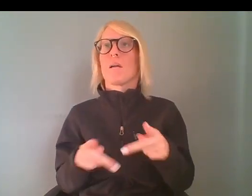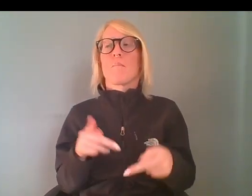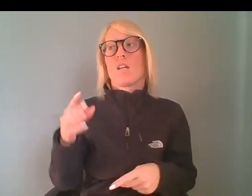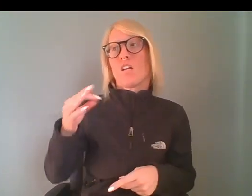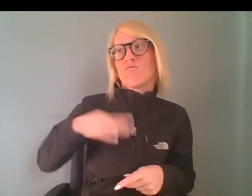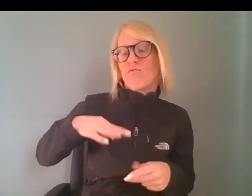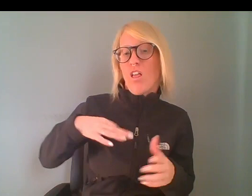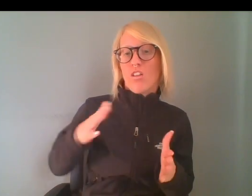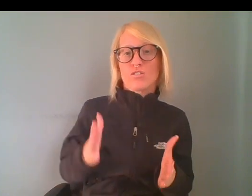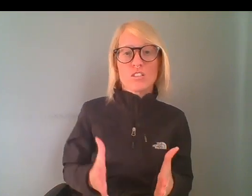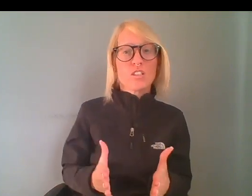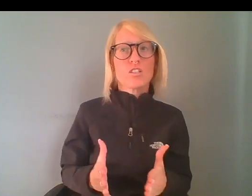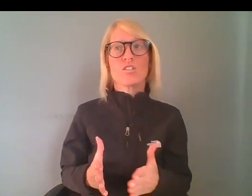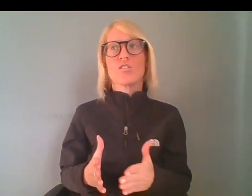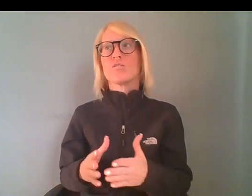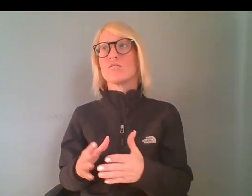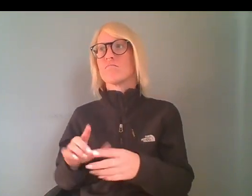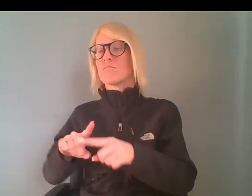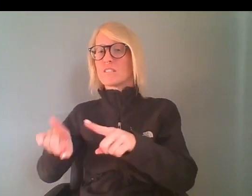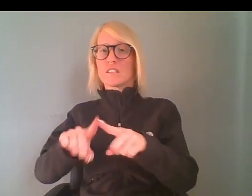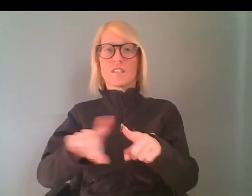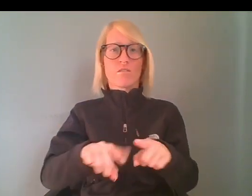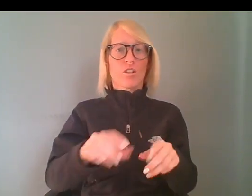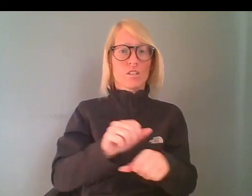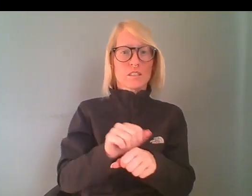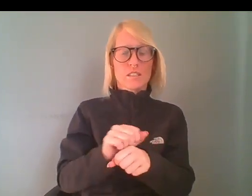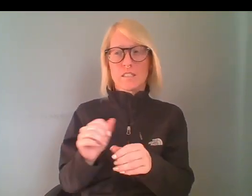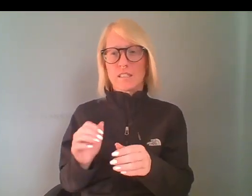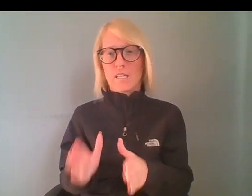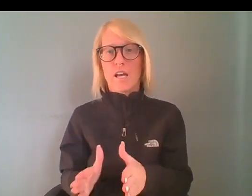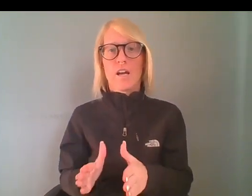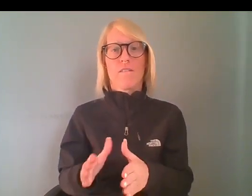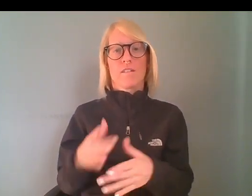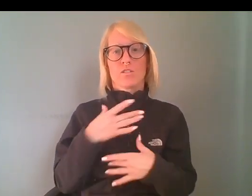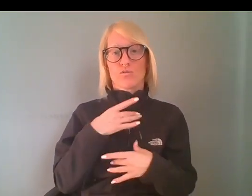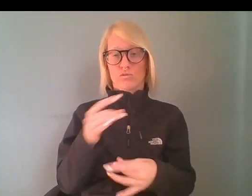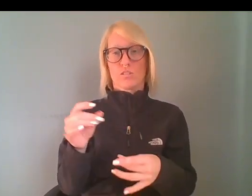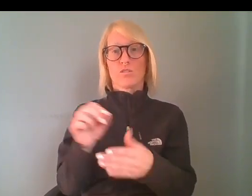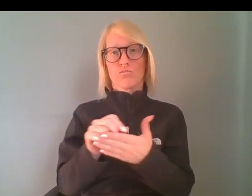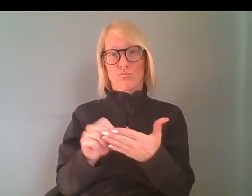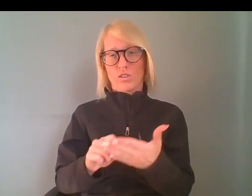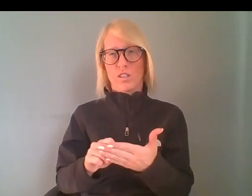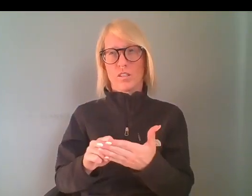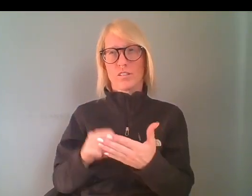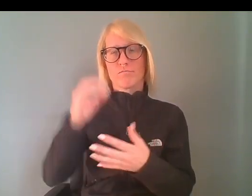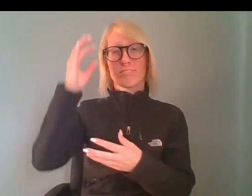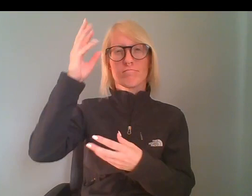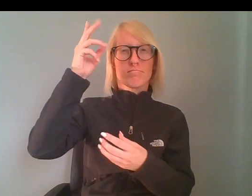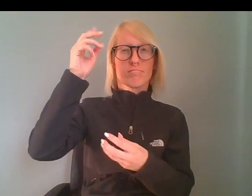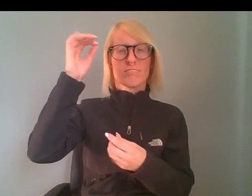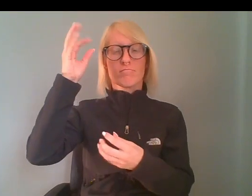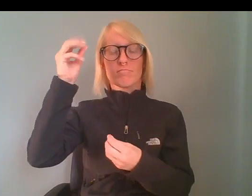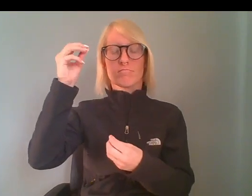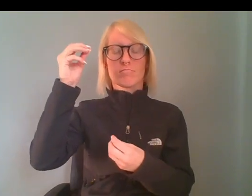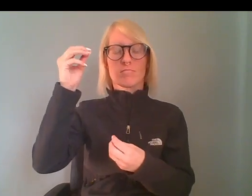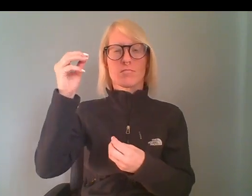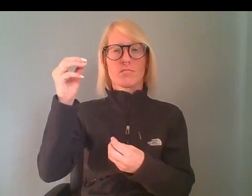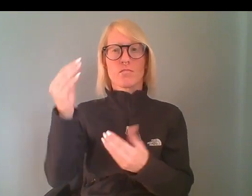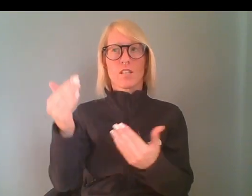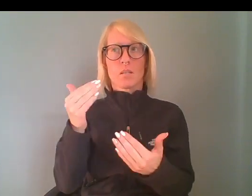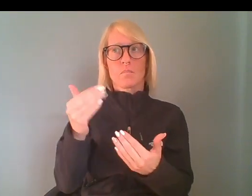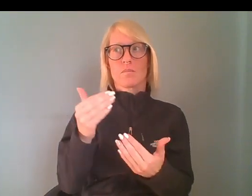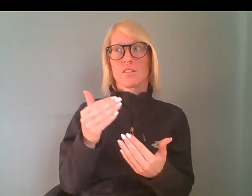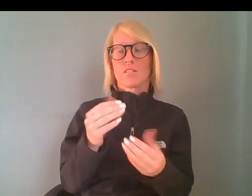think will be interested in writing, so it's something you want to start brainstorming so you know if no one else in